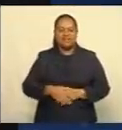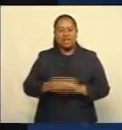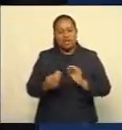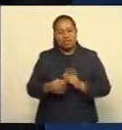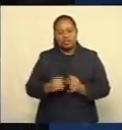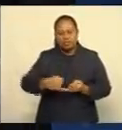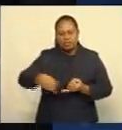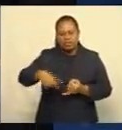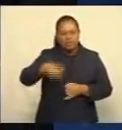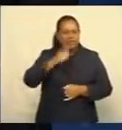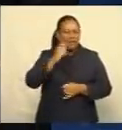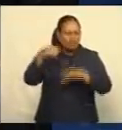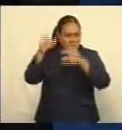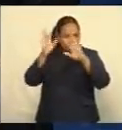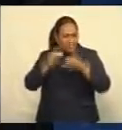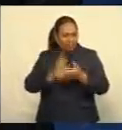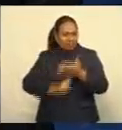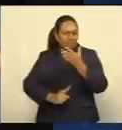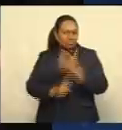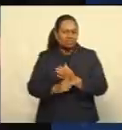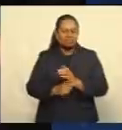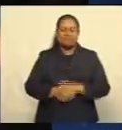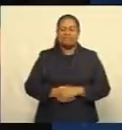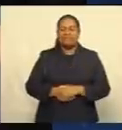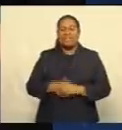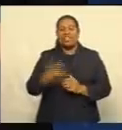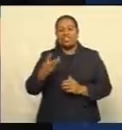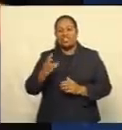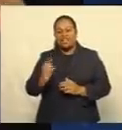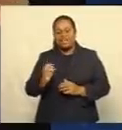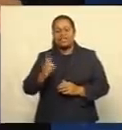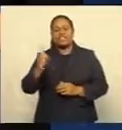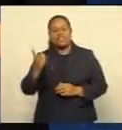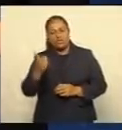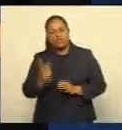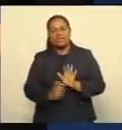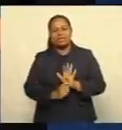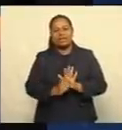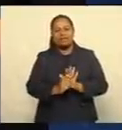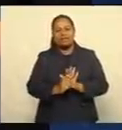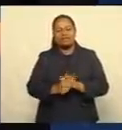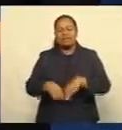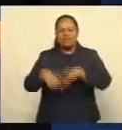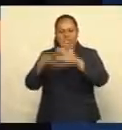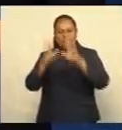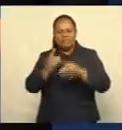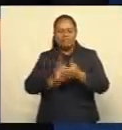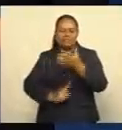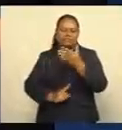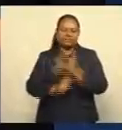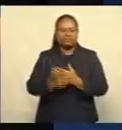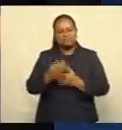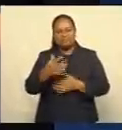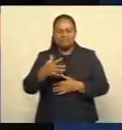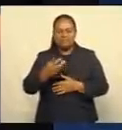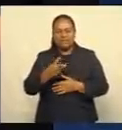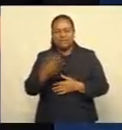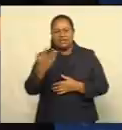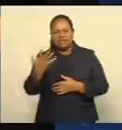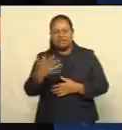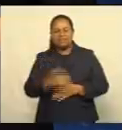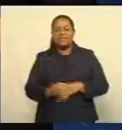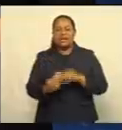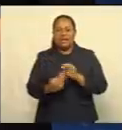of showers, so the temps were calm at 30 degrees. But even with rain, it still felt like 35 degrees. Nandi